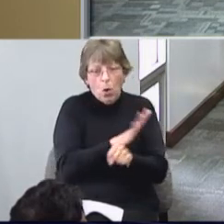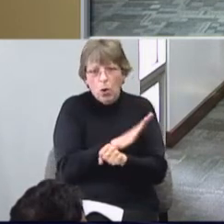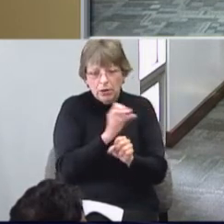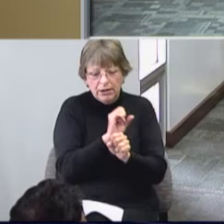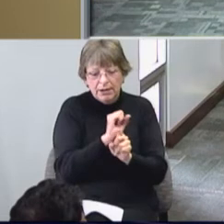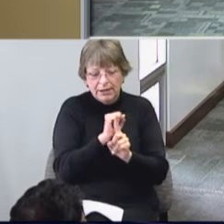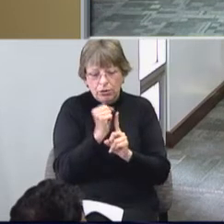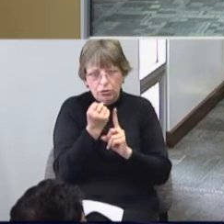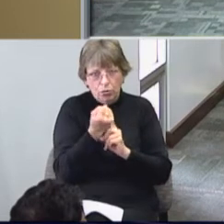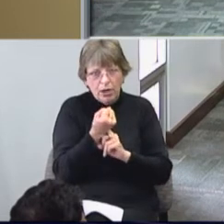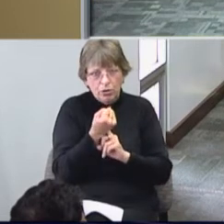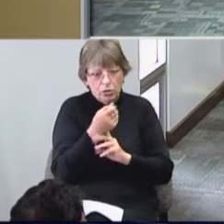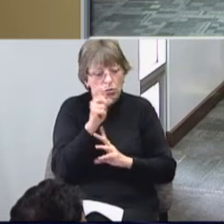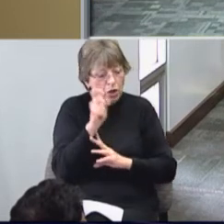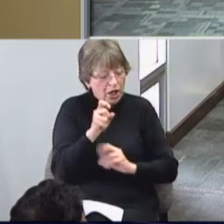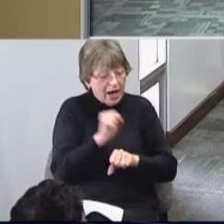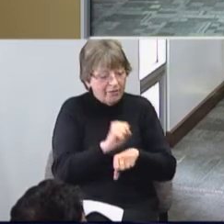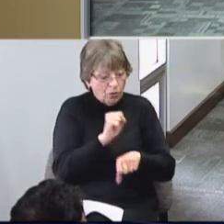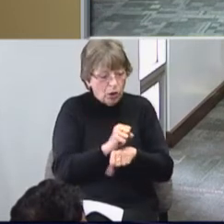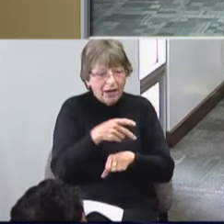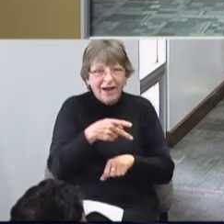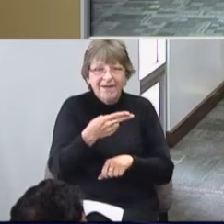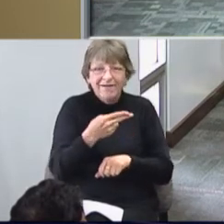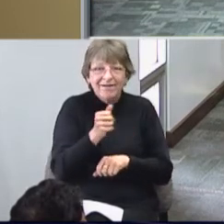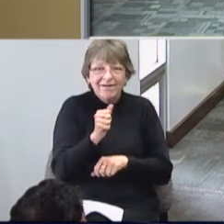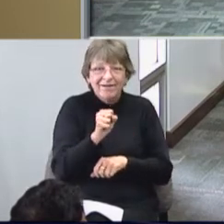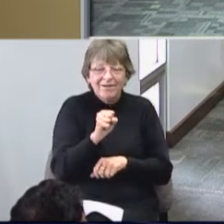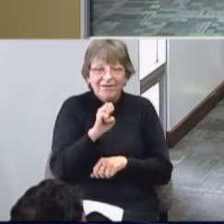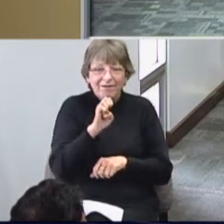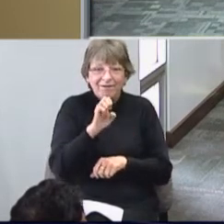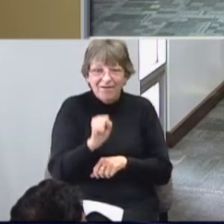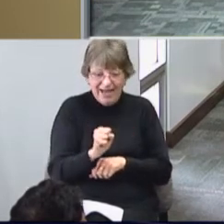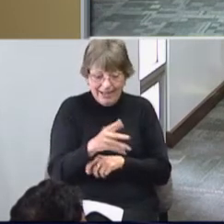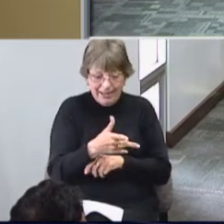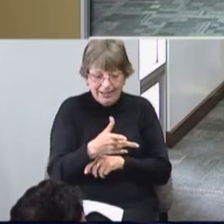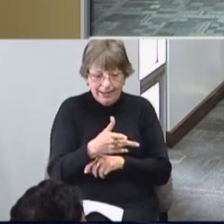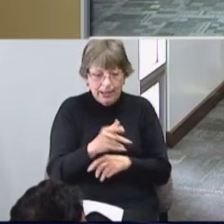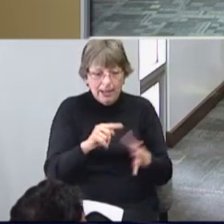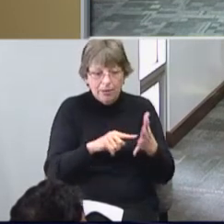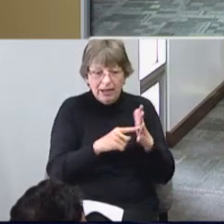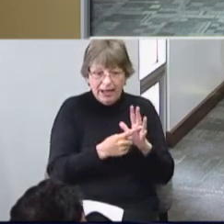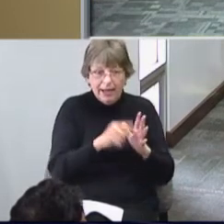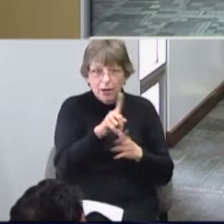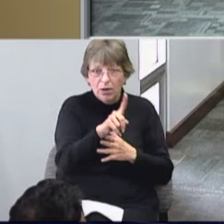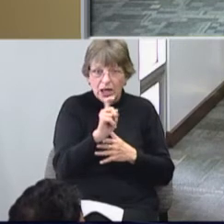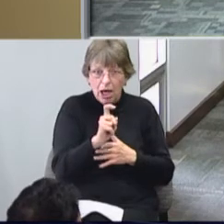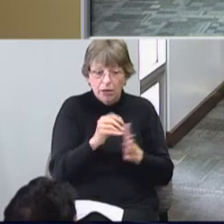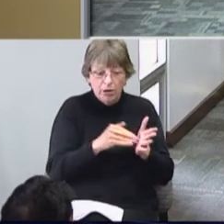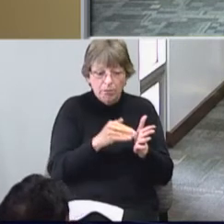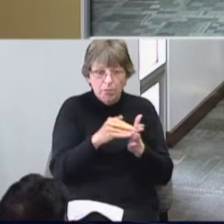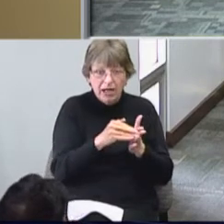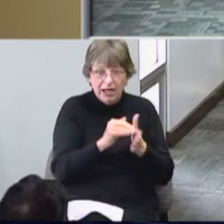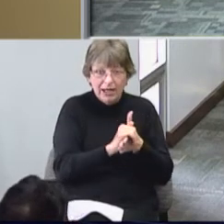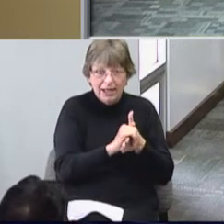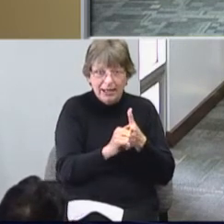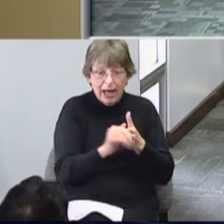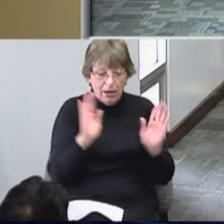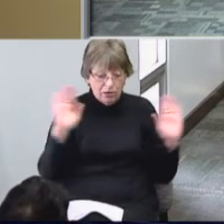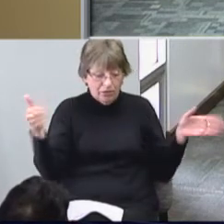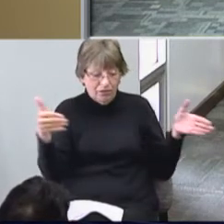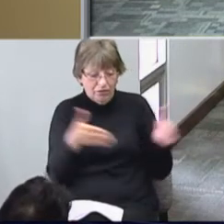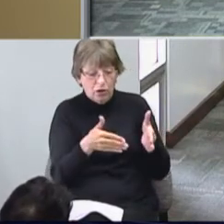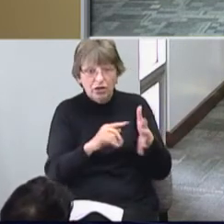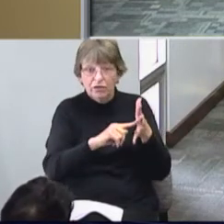going to have to be done in phases. From the outset, there was an initial $100 million targeted for